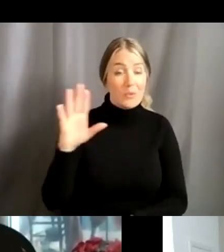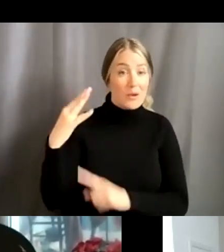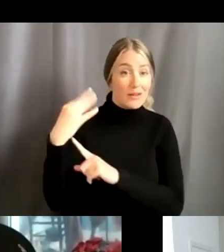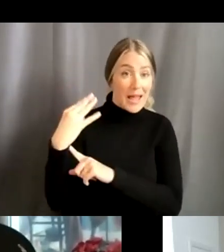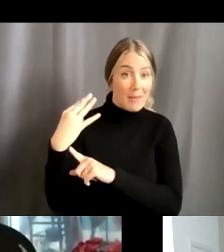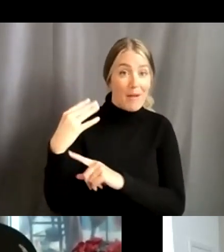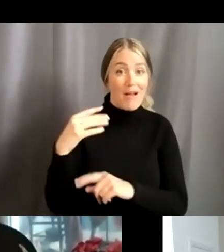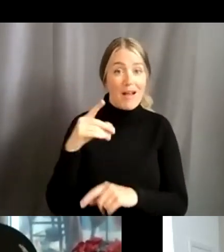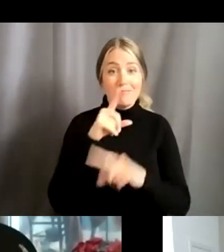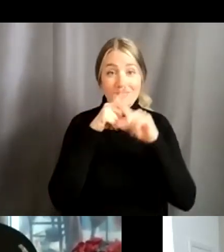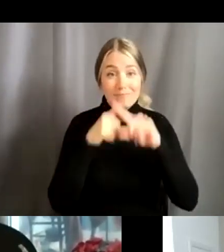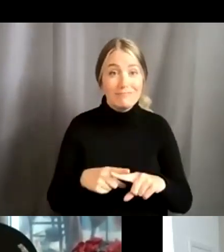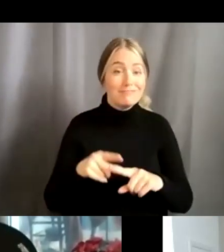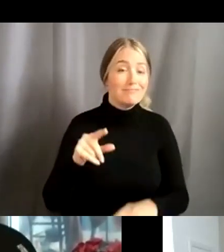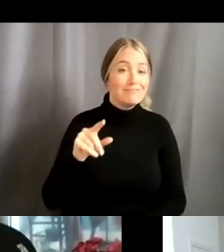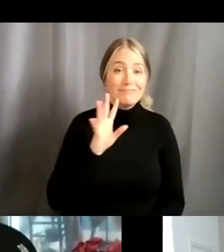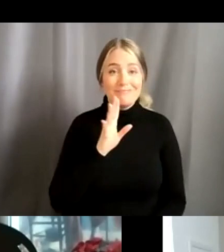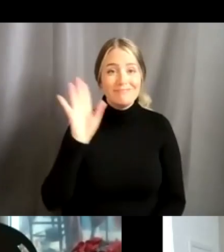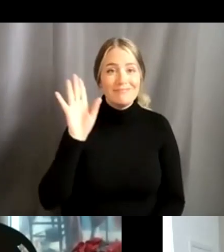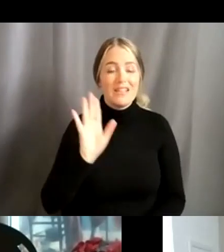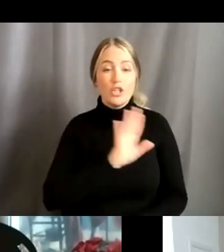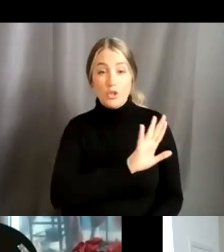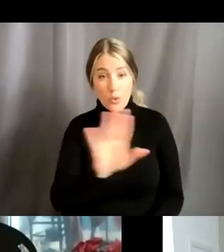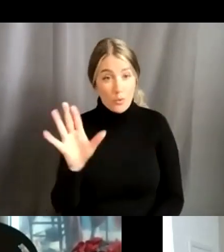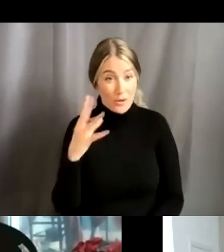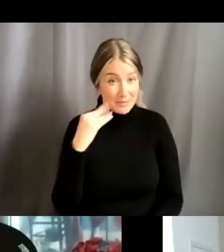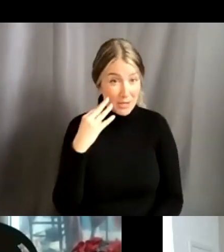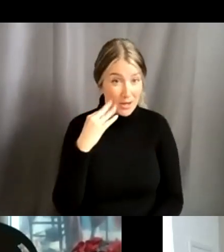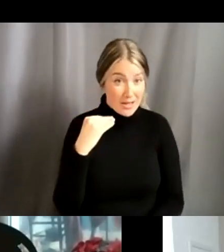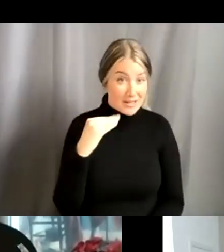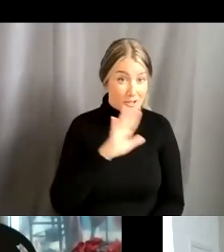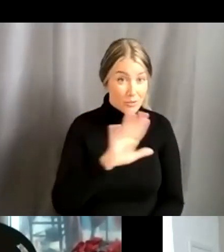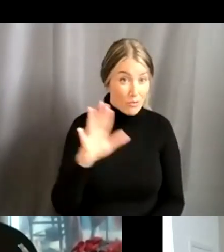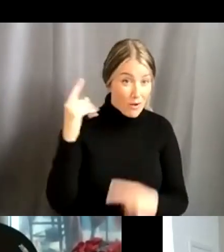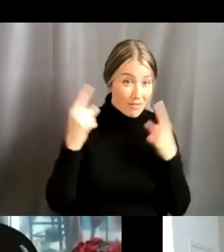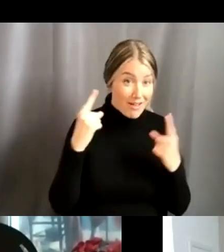and unmute, and some of your experiences and your thoughts.